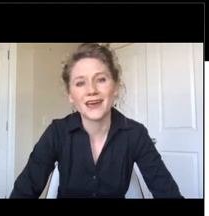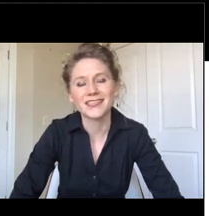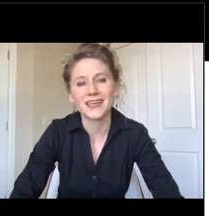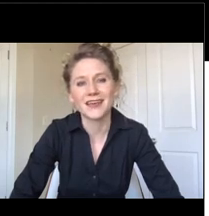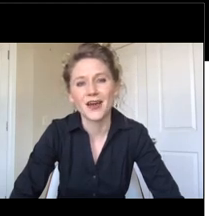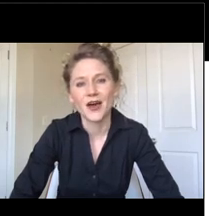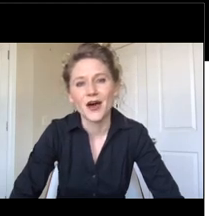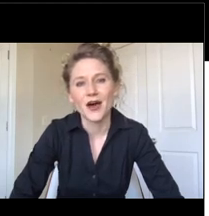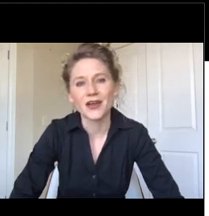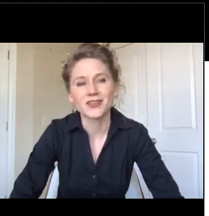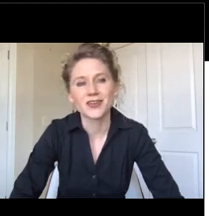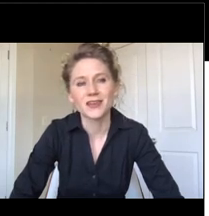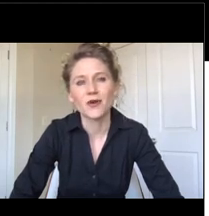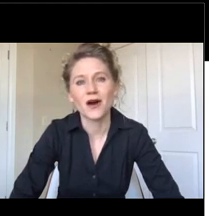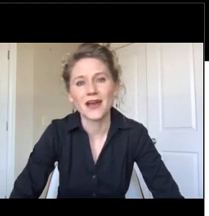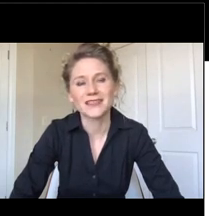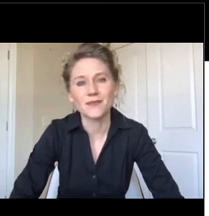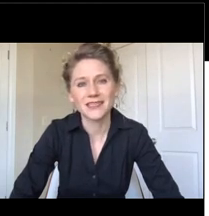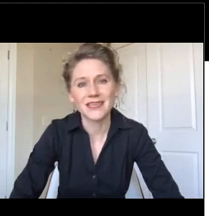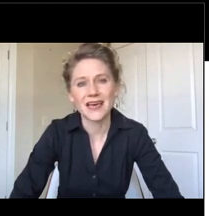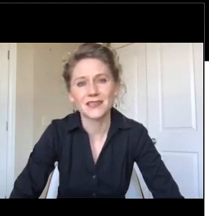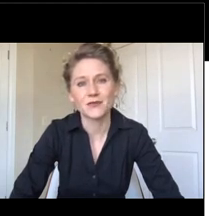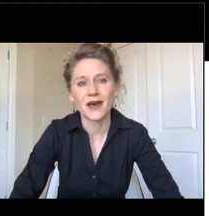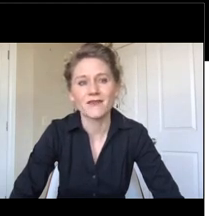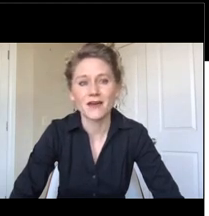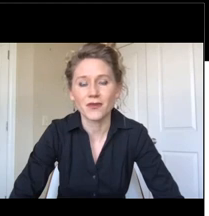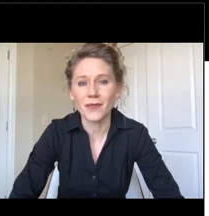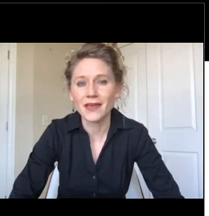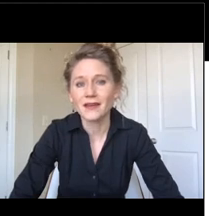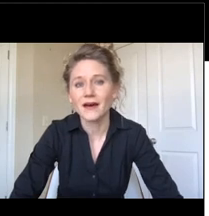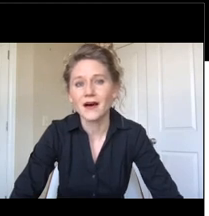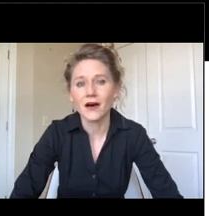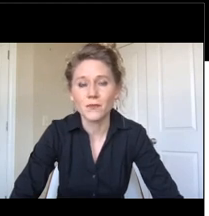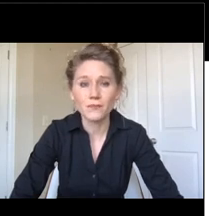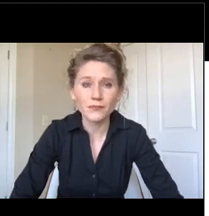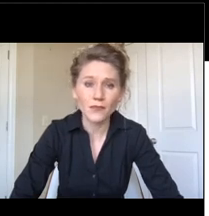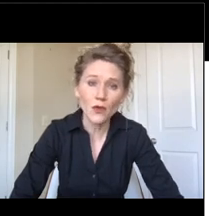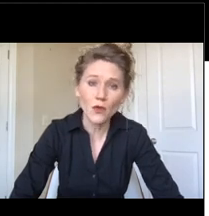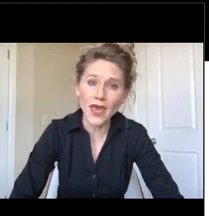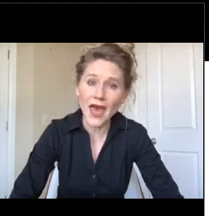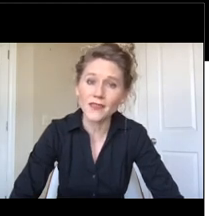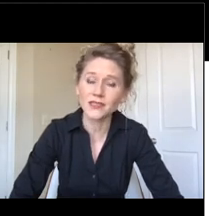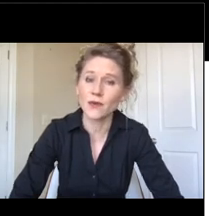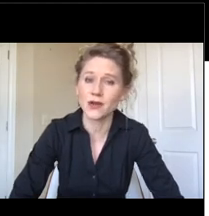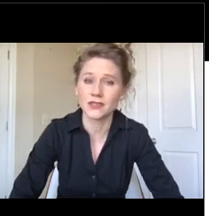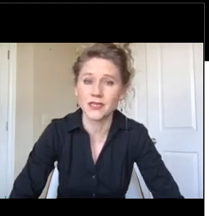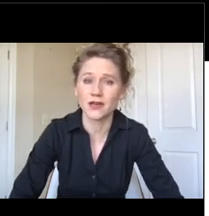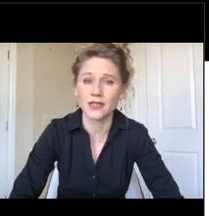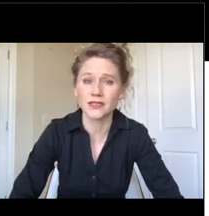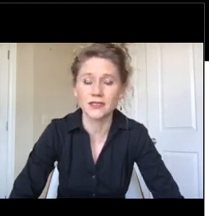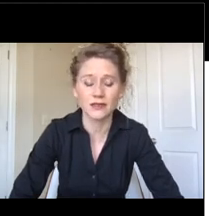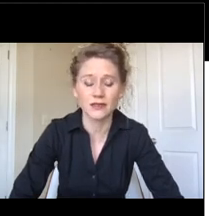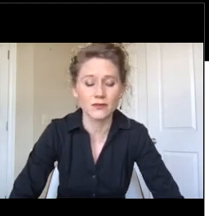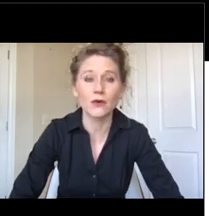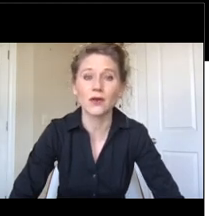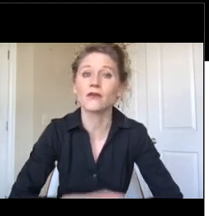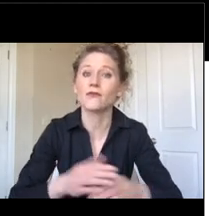COVID impacting our country, that you are as busy as you have ever been. We had this webinar